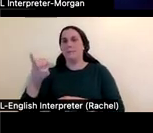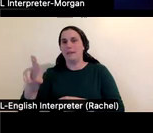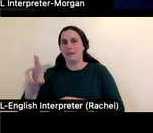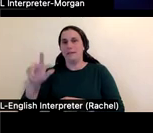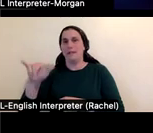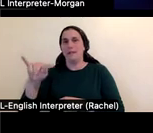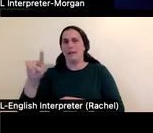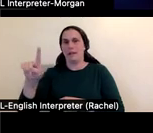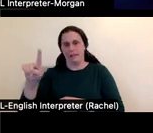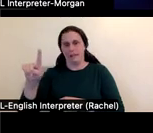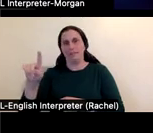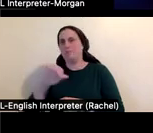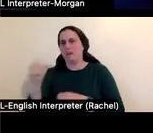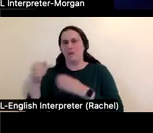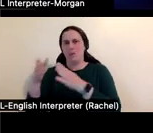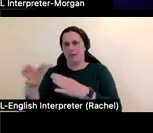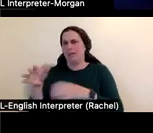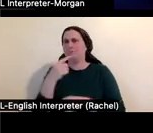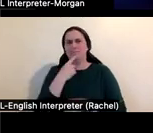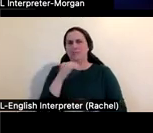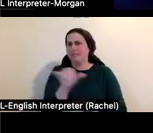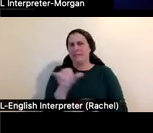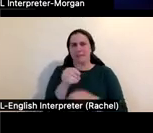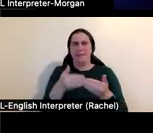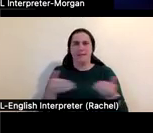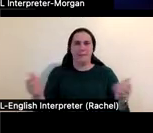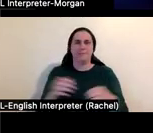here. Okay, look at you. I'm trying. And